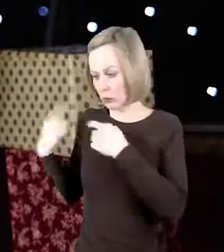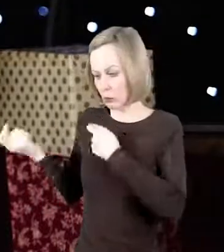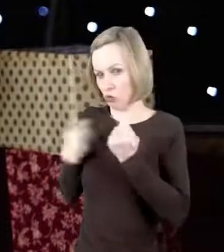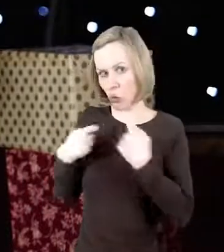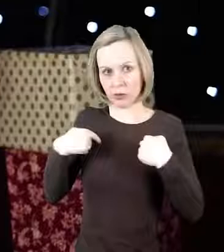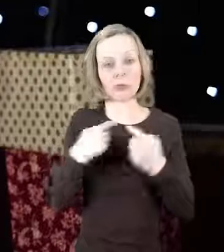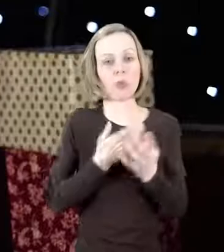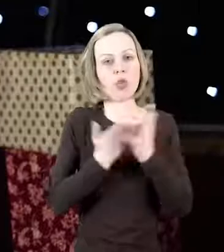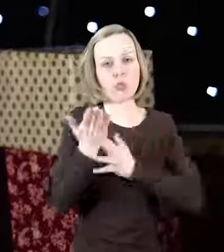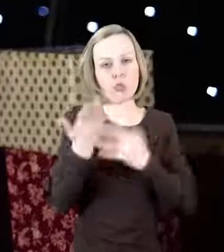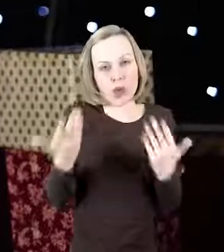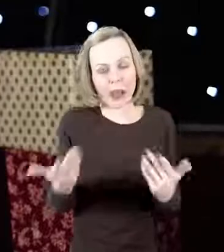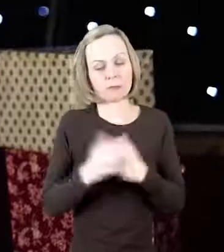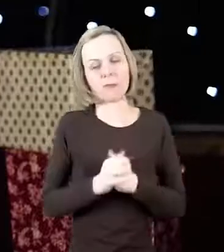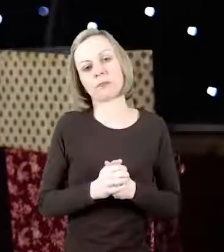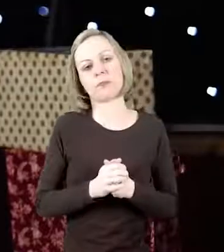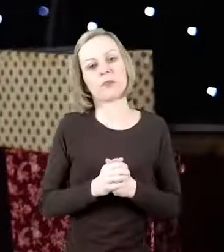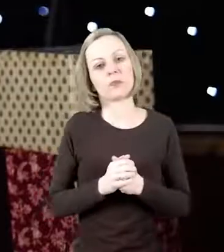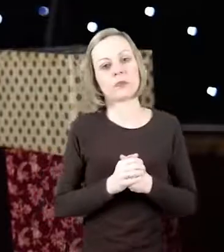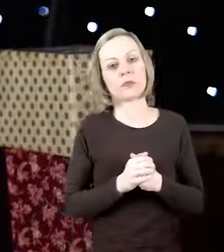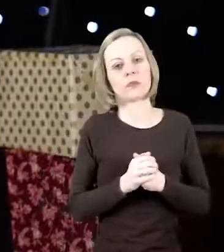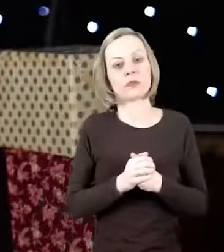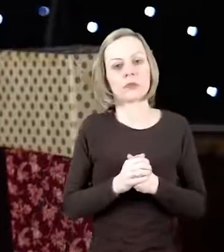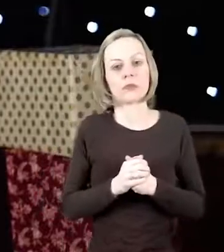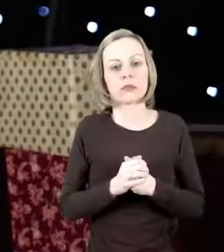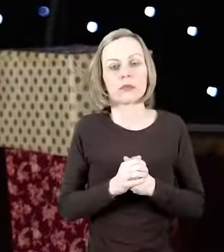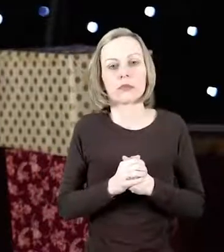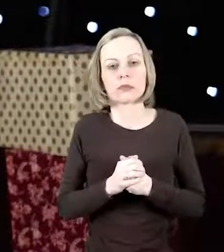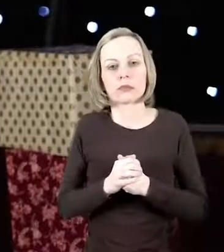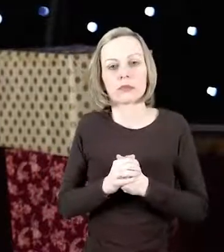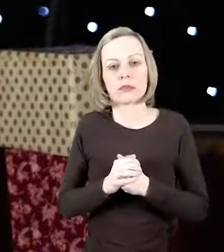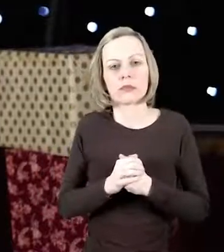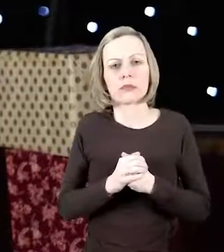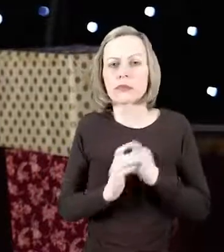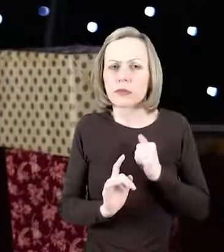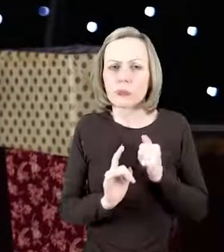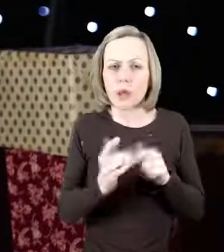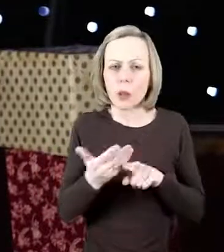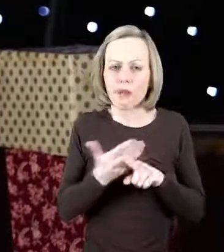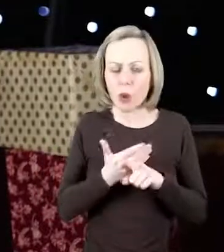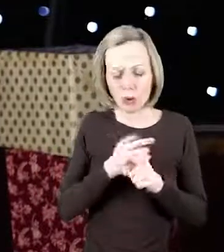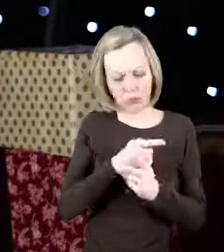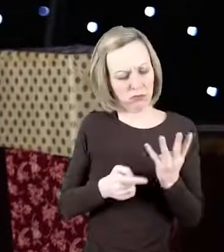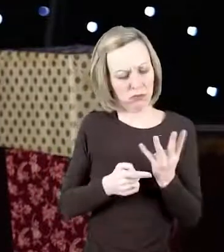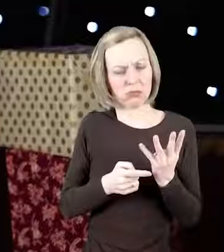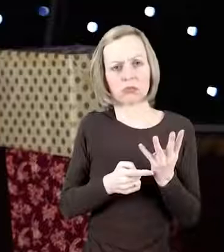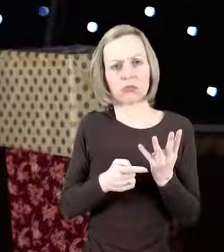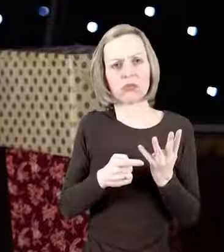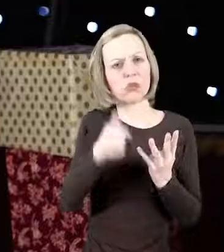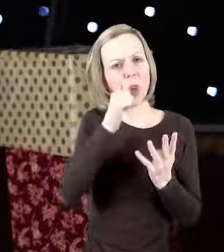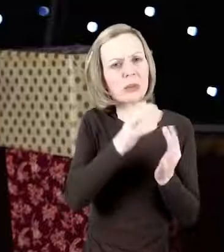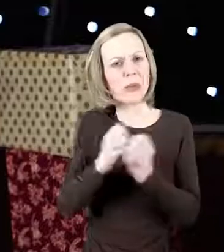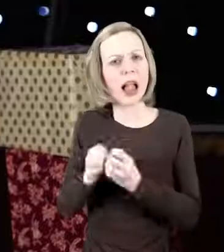and I'm going to go through them one by one. But before we start to go through our letters, do you know what we're trying to